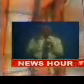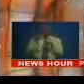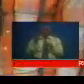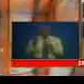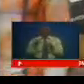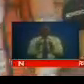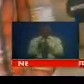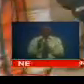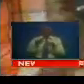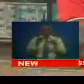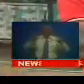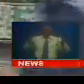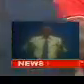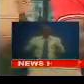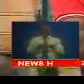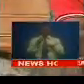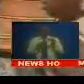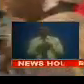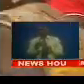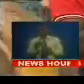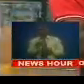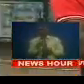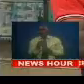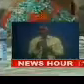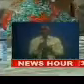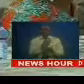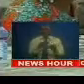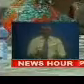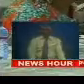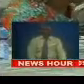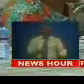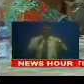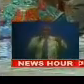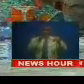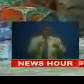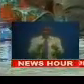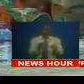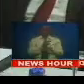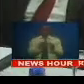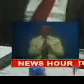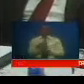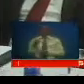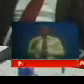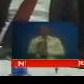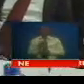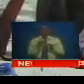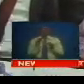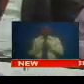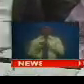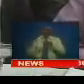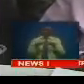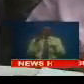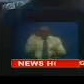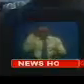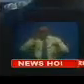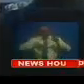kilometers through vegetation, buildings and other obstacles. The forum afforded stakeholders the opportunity to